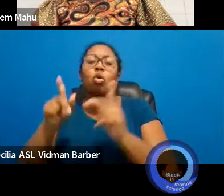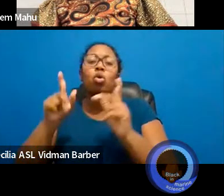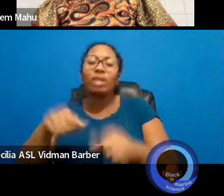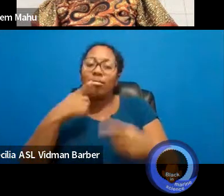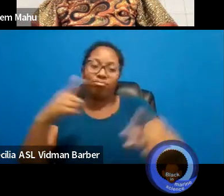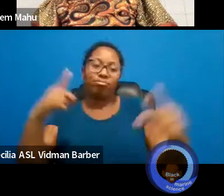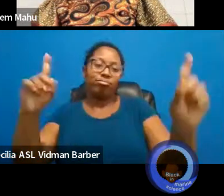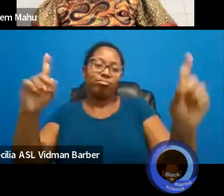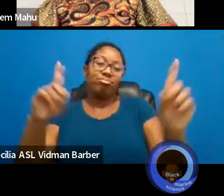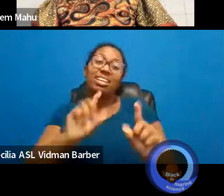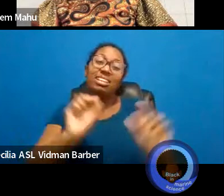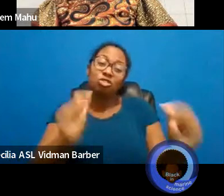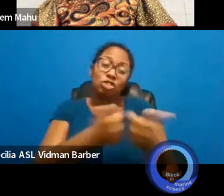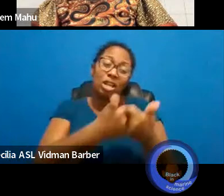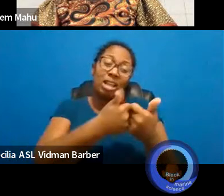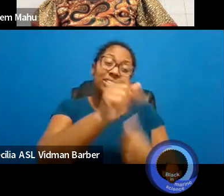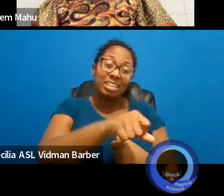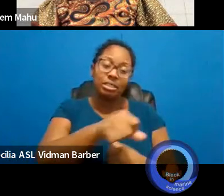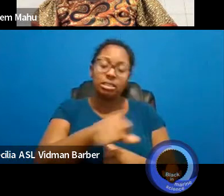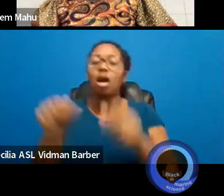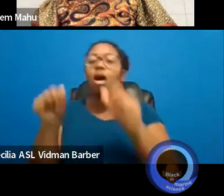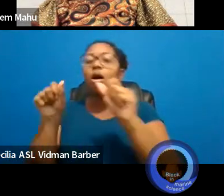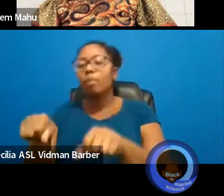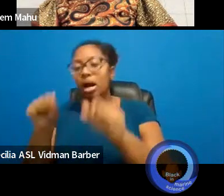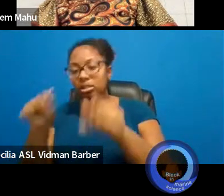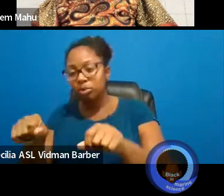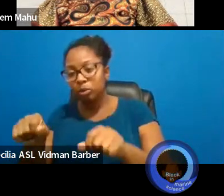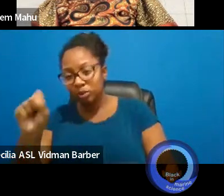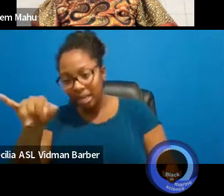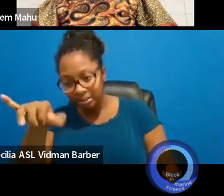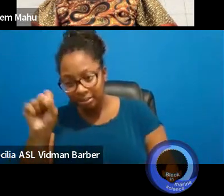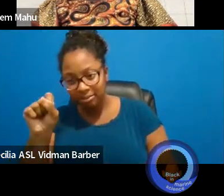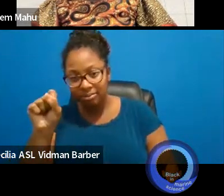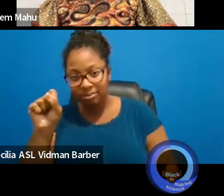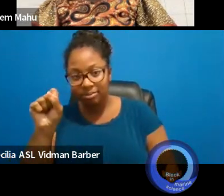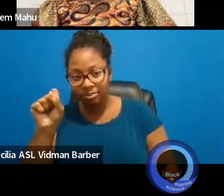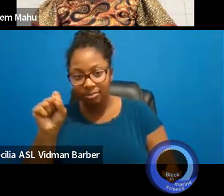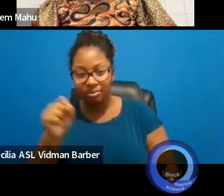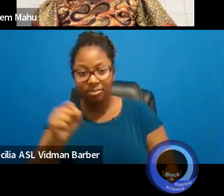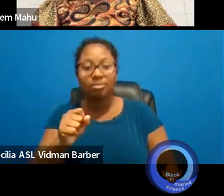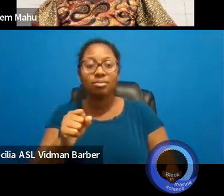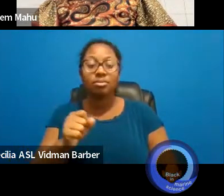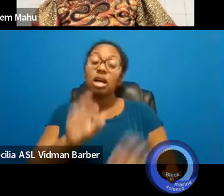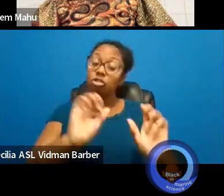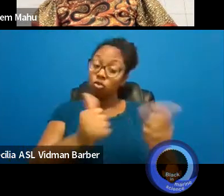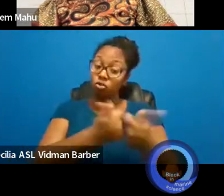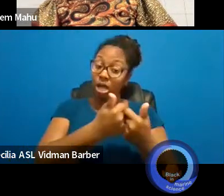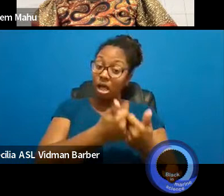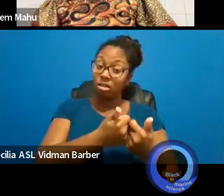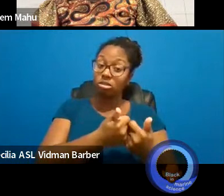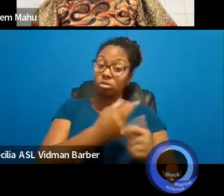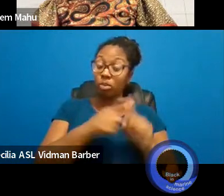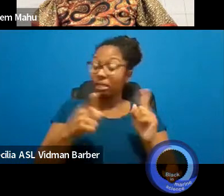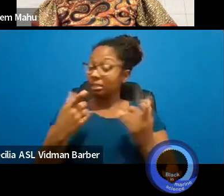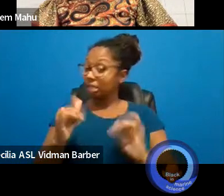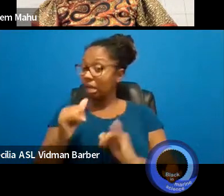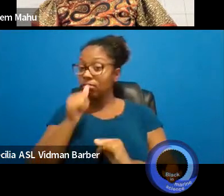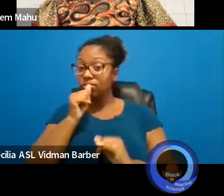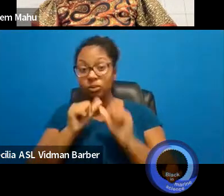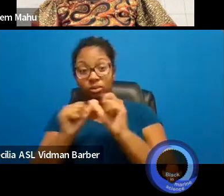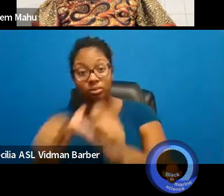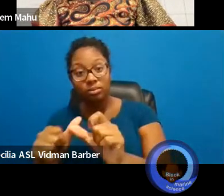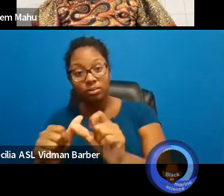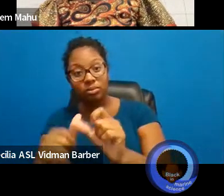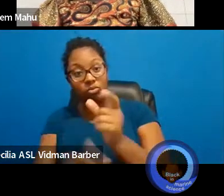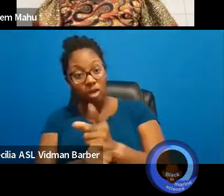possible. It's challenging, but we're still resilient, right? Yeah. And so one thing about us